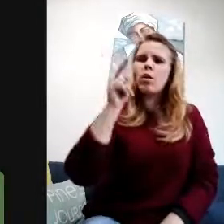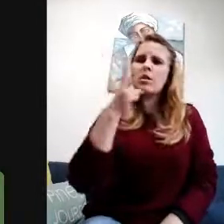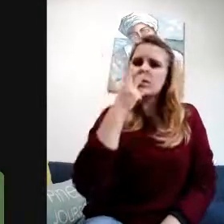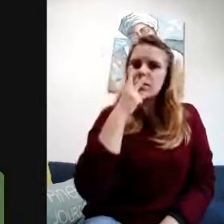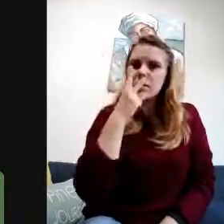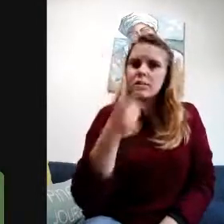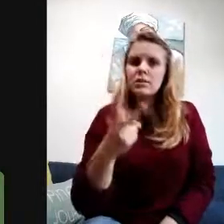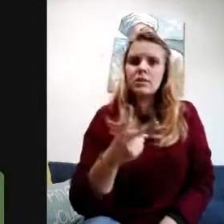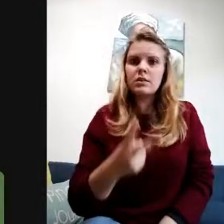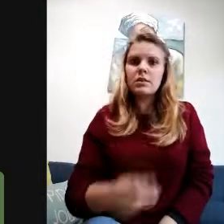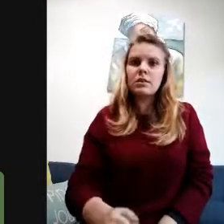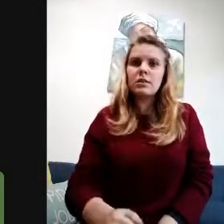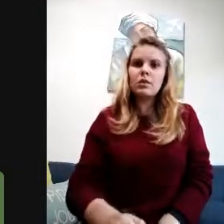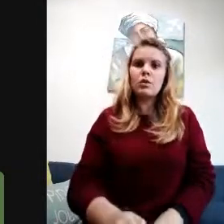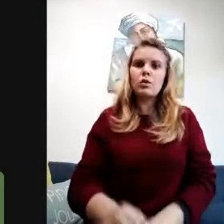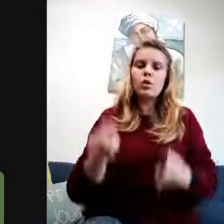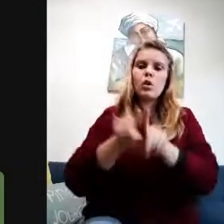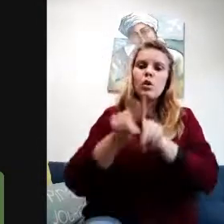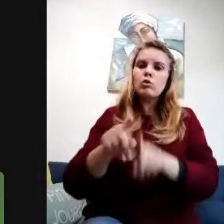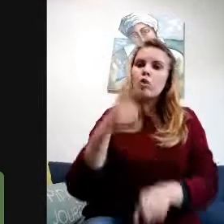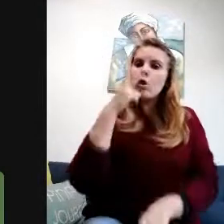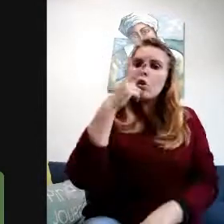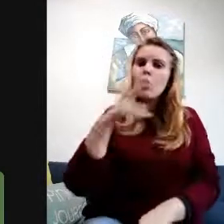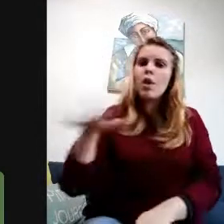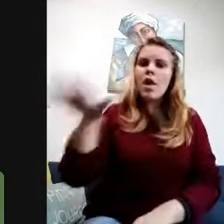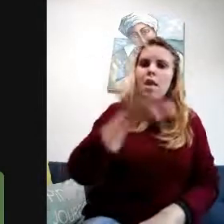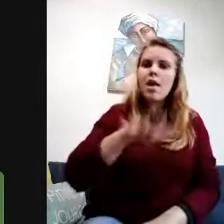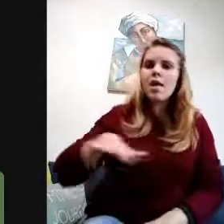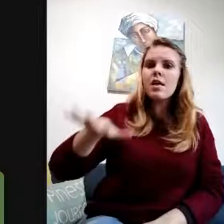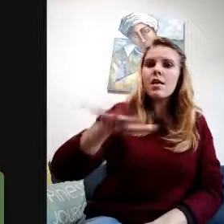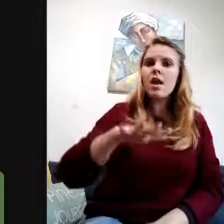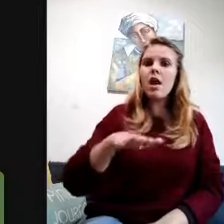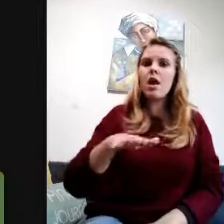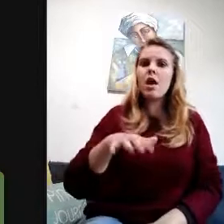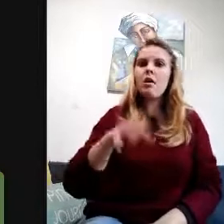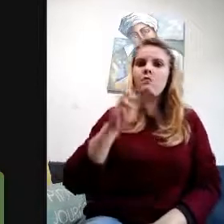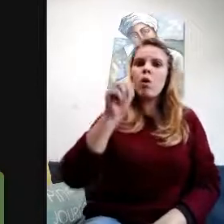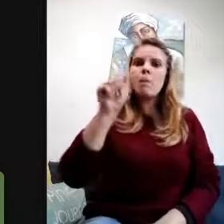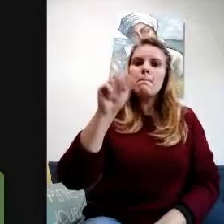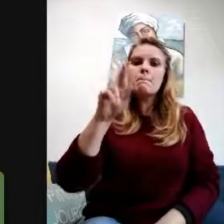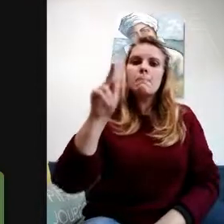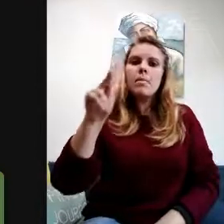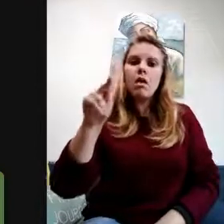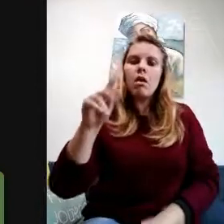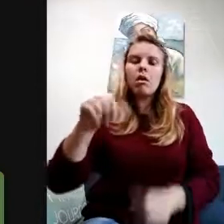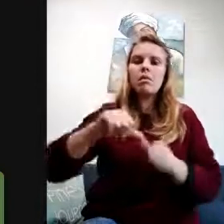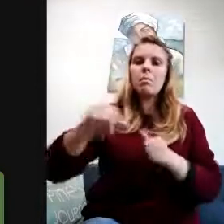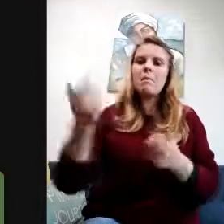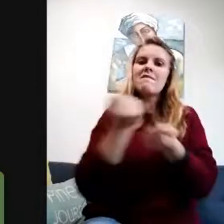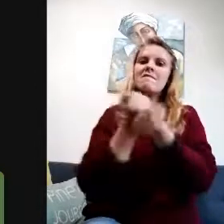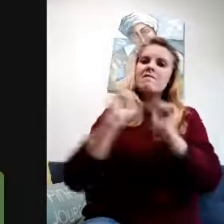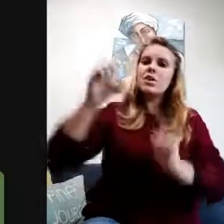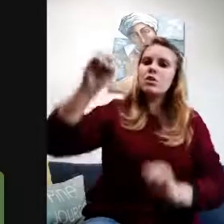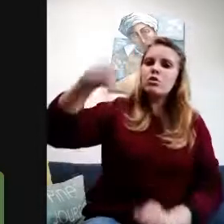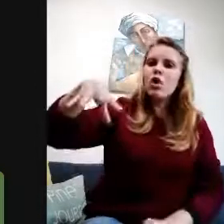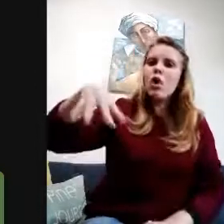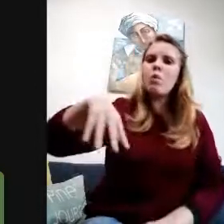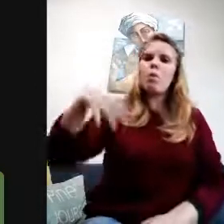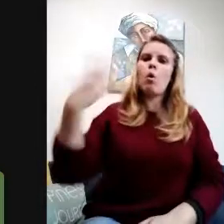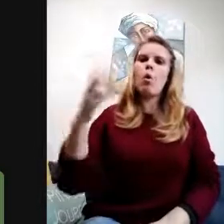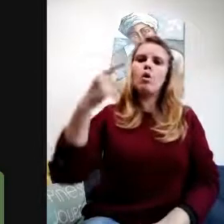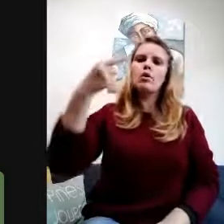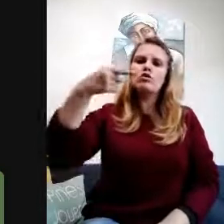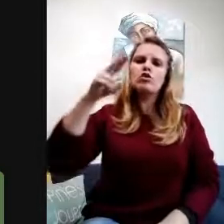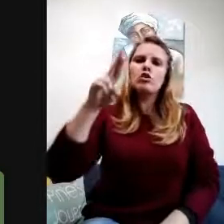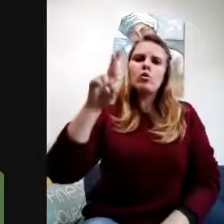view also to look at areas that we should be marking, so that players, when they land there, will get free relief or ground under repair or what the case might